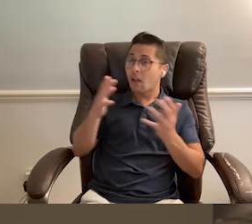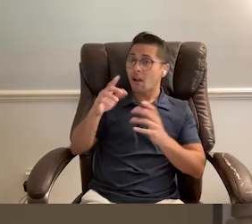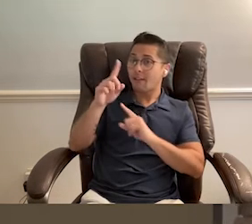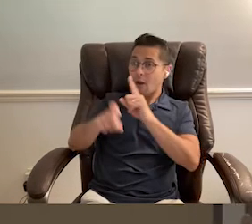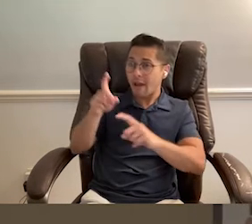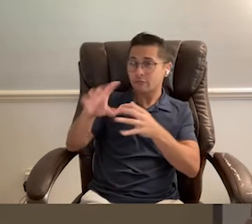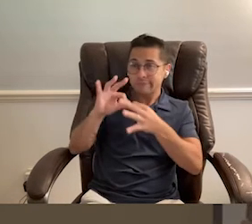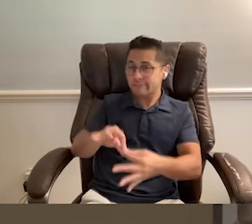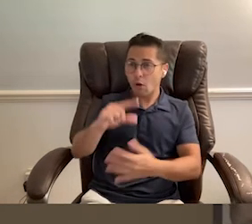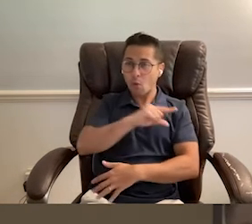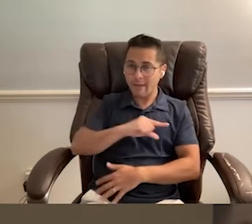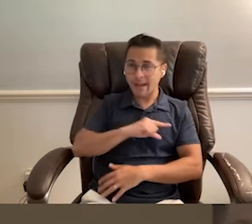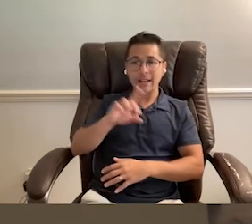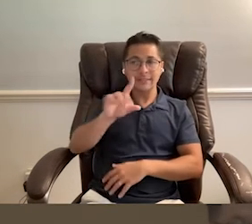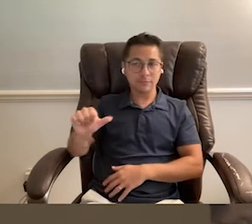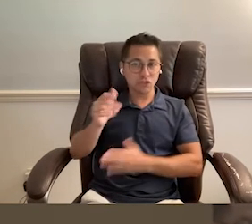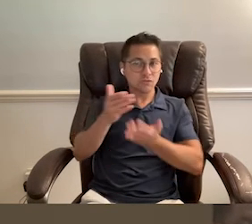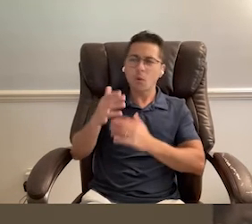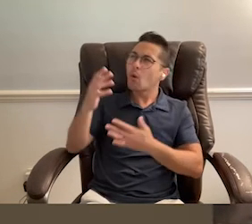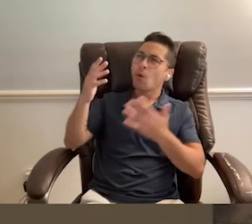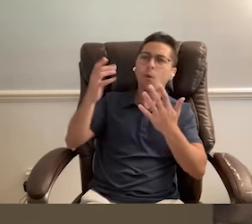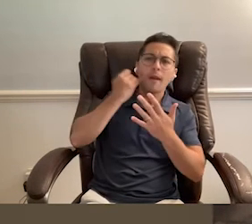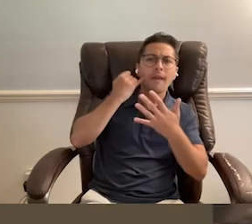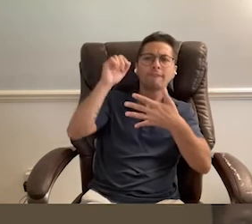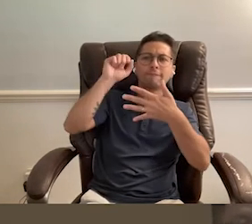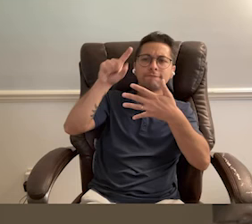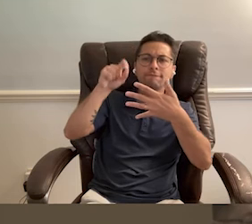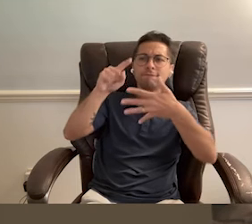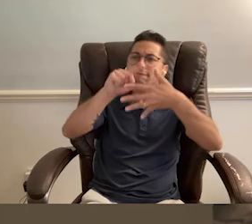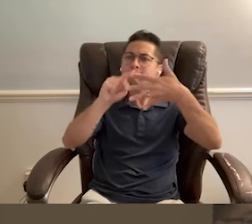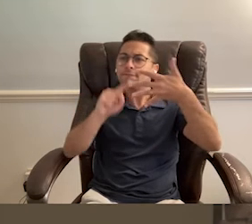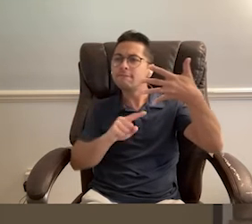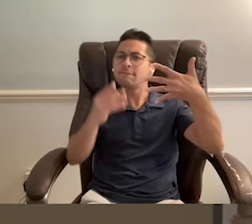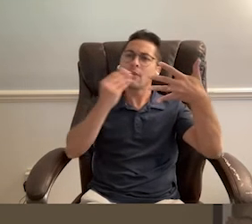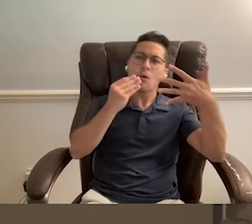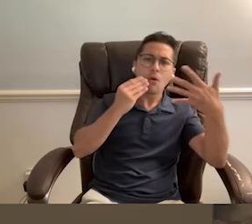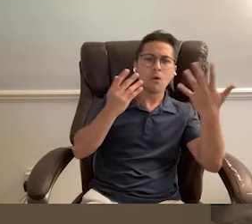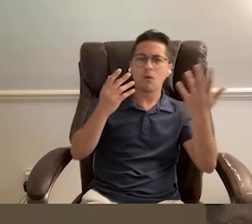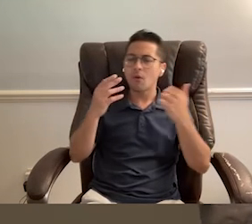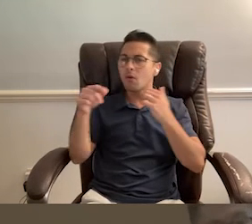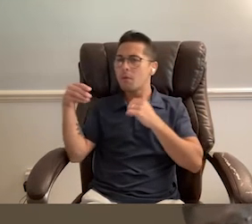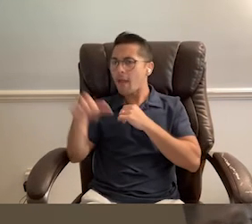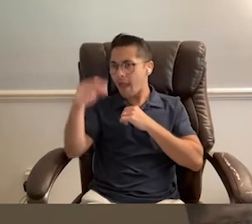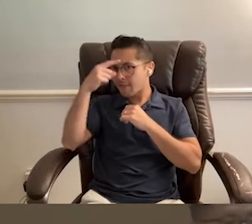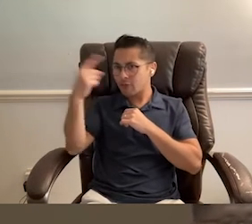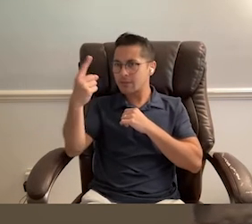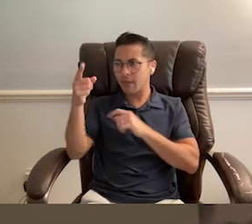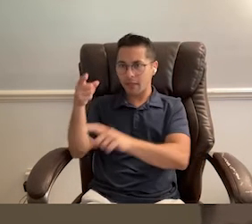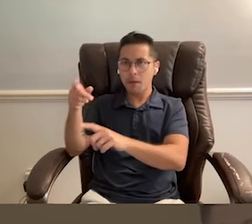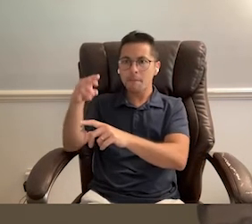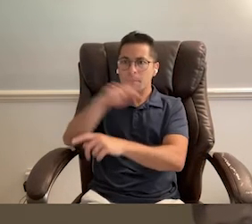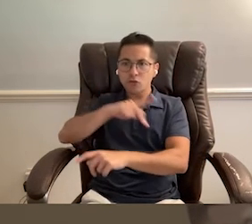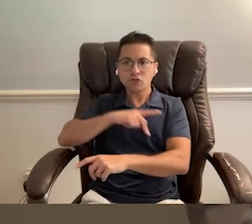disability expenses. So what about this? What about this? What about food? What about paying for somebody who's a personal care expense, and we're going